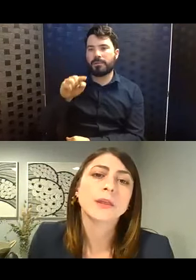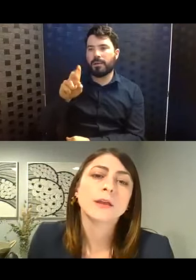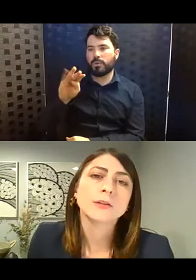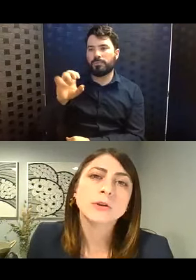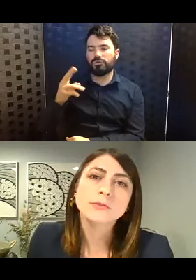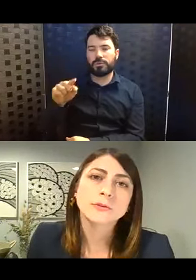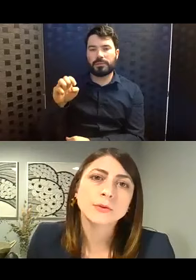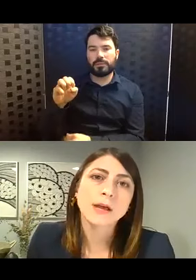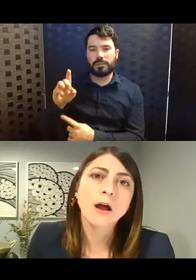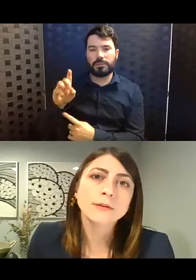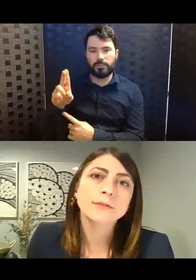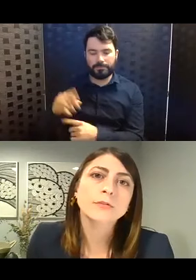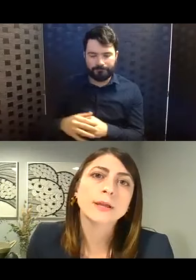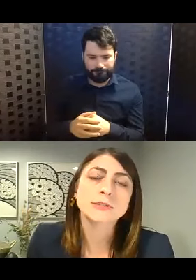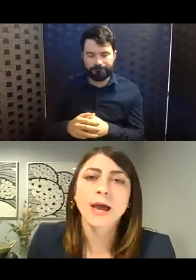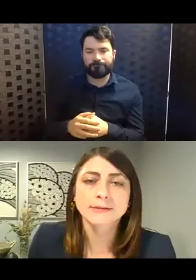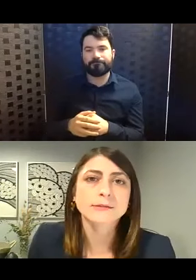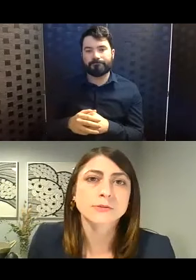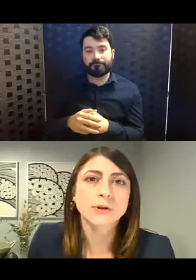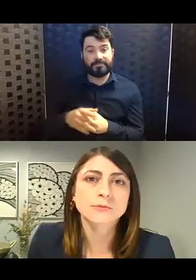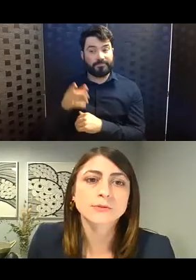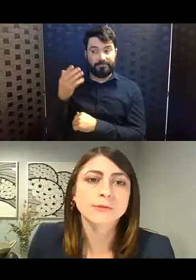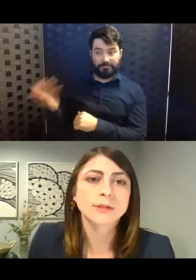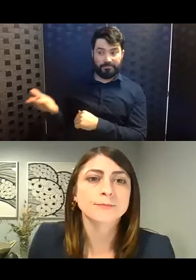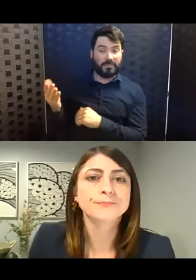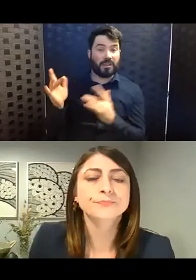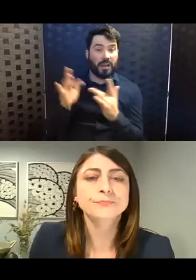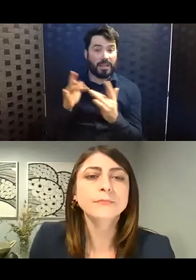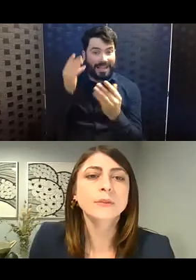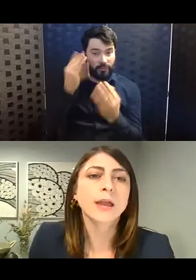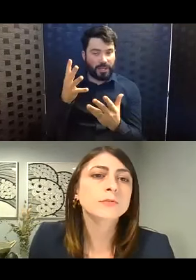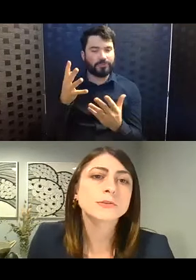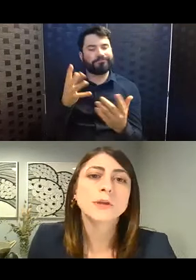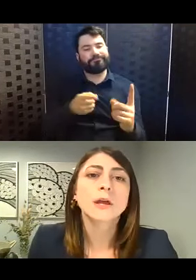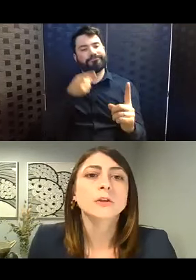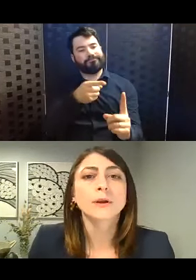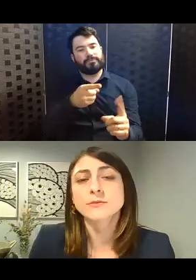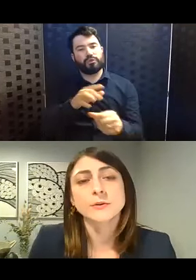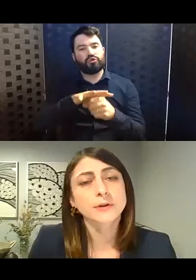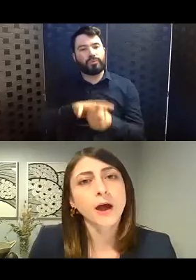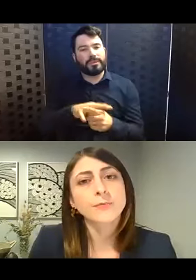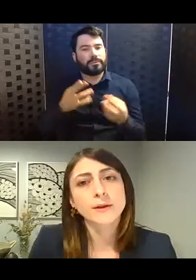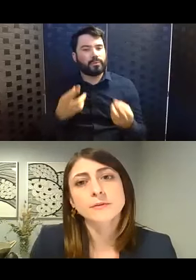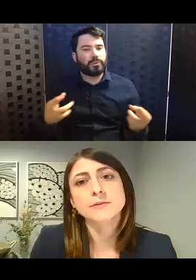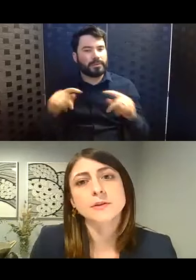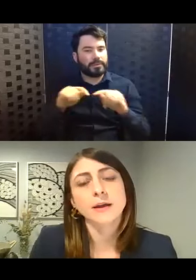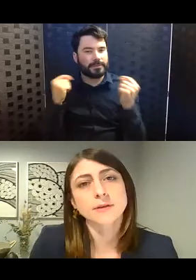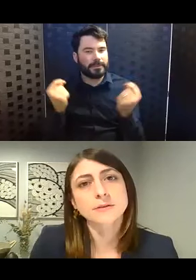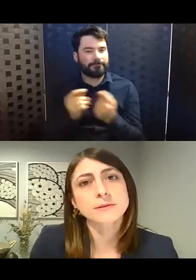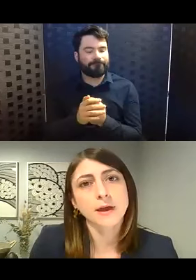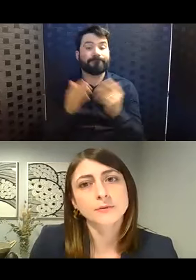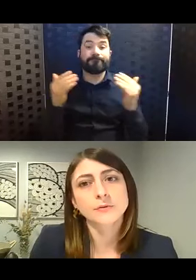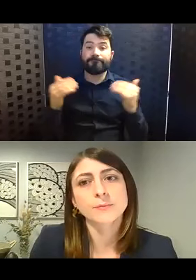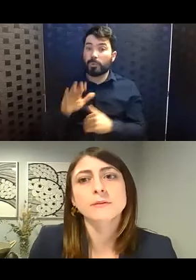counseling@med.umich.edu. And you can also use that contact information to access the Stress Resource Team. And of course, you may also use your health benefits to